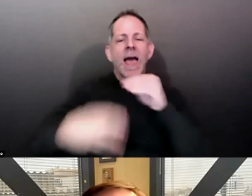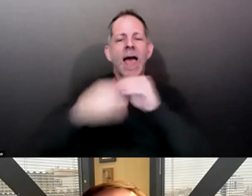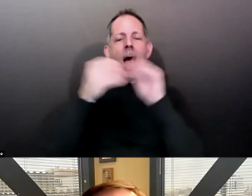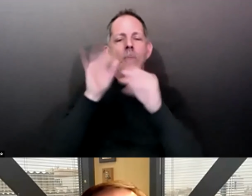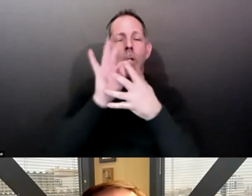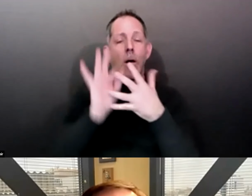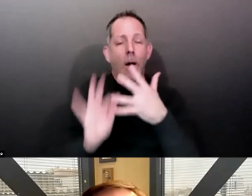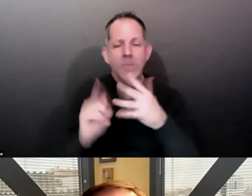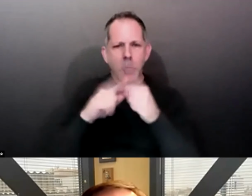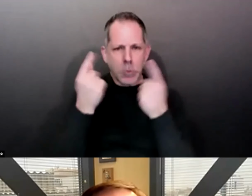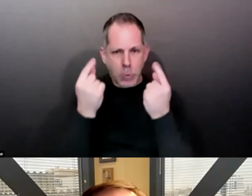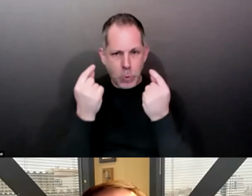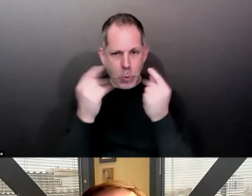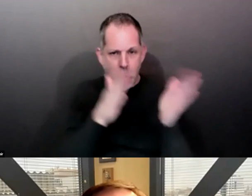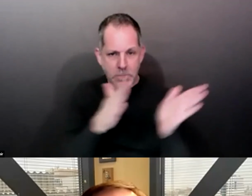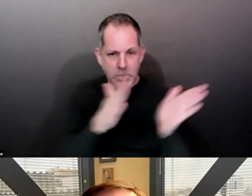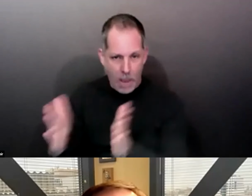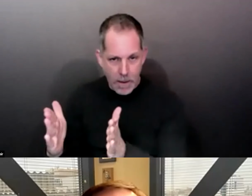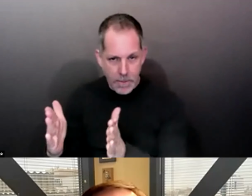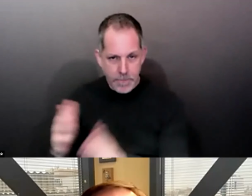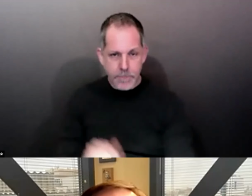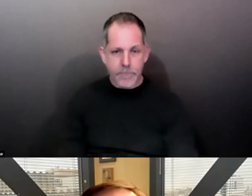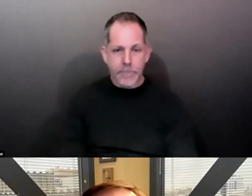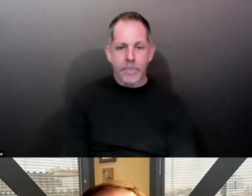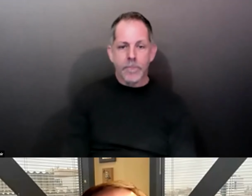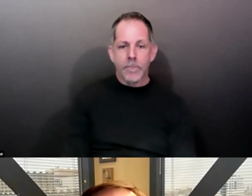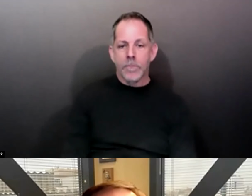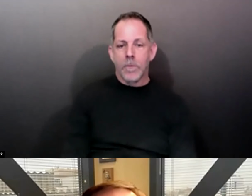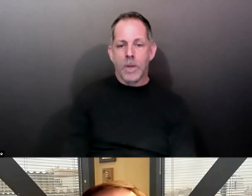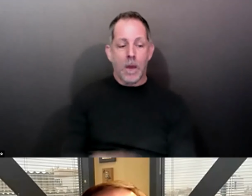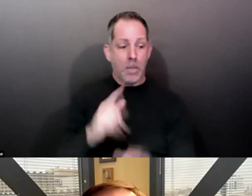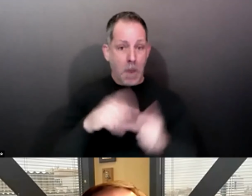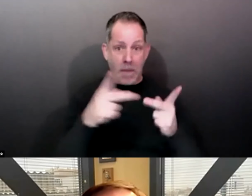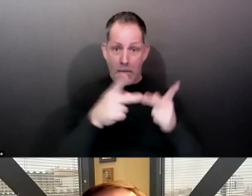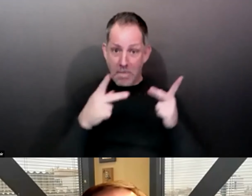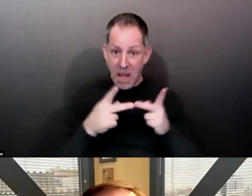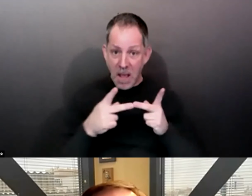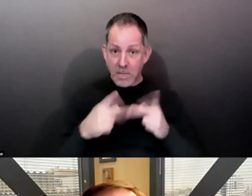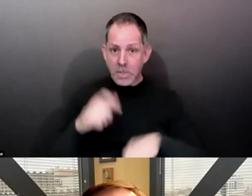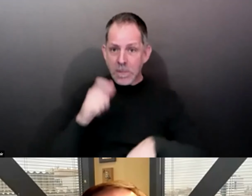or a time or some preferred lane, if you will, that would